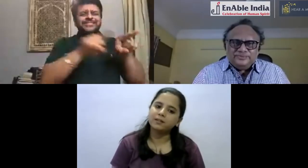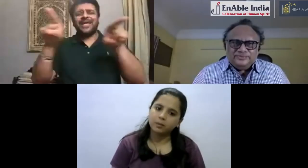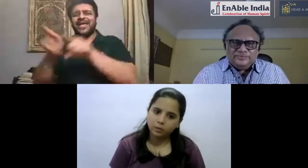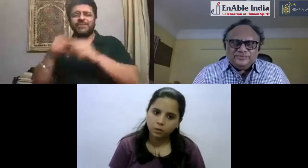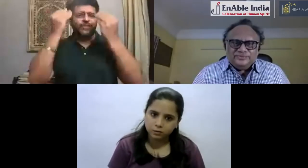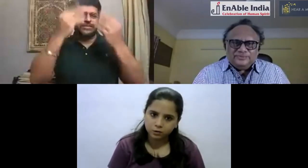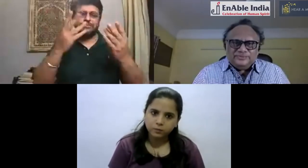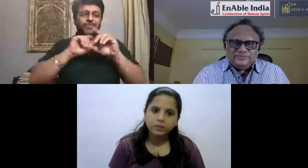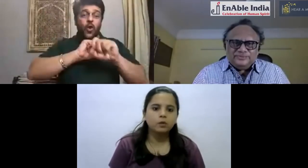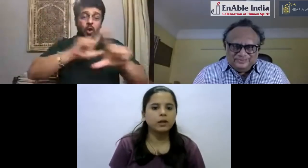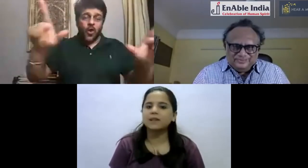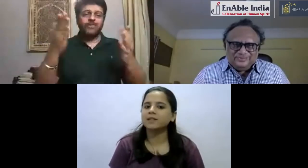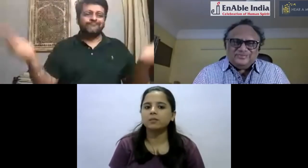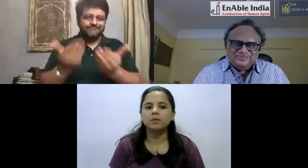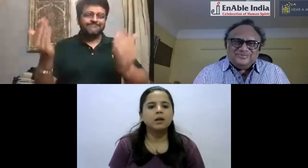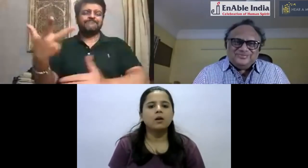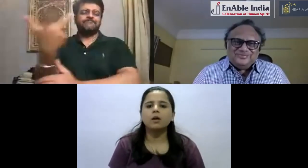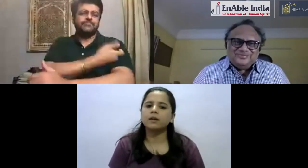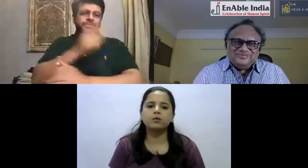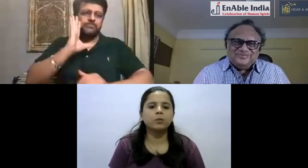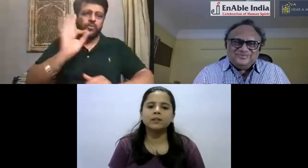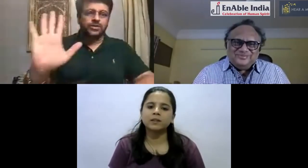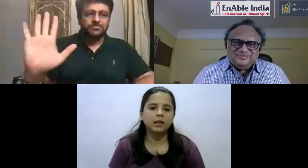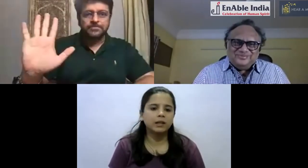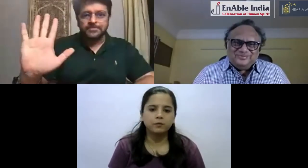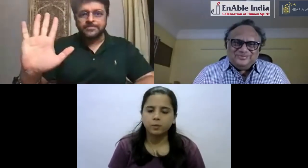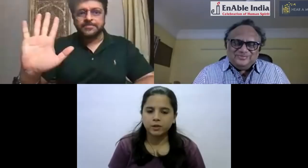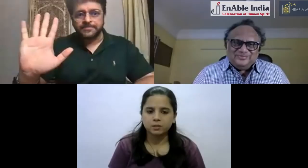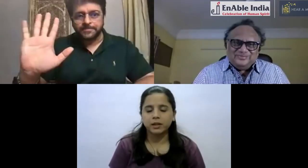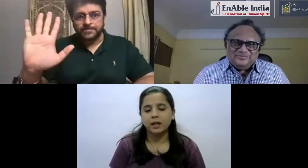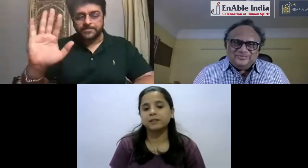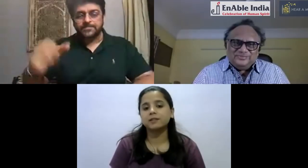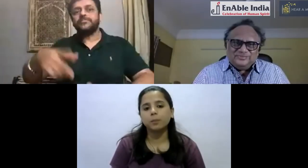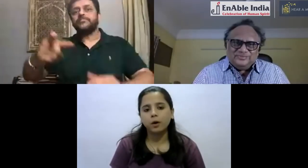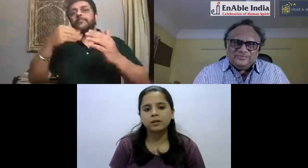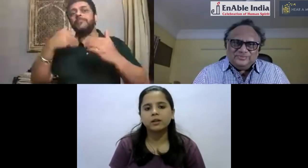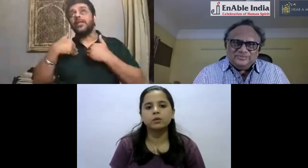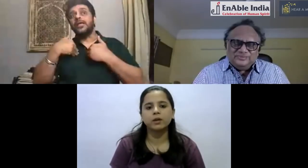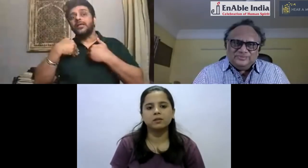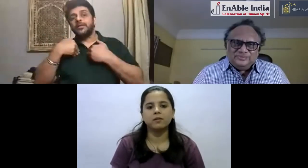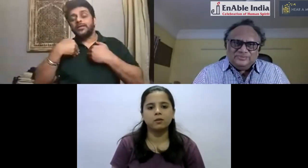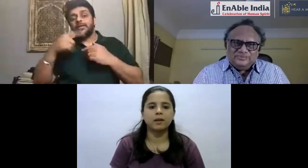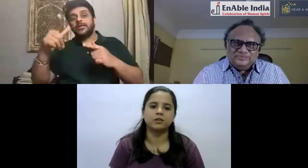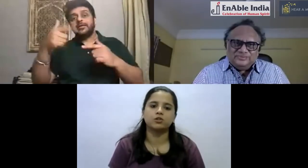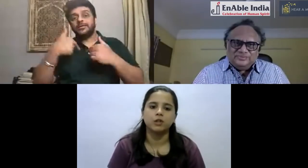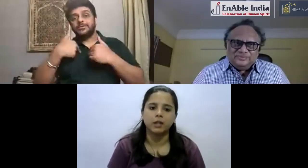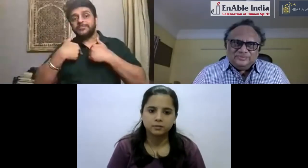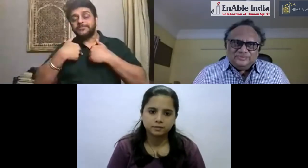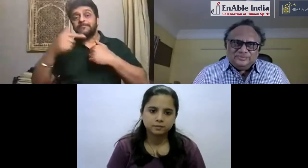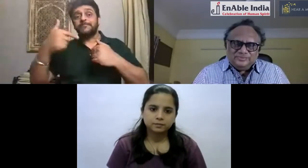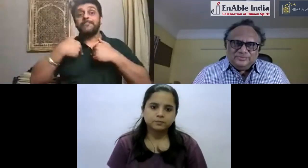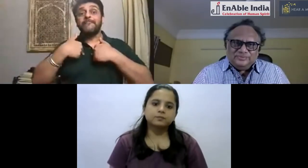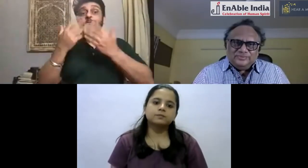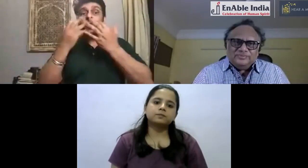You can ask them also. You can ask him. It would be the similar information, but yeah, it's important that you get your vaccination done.